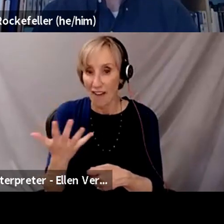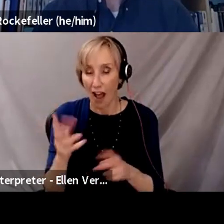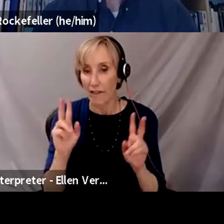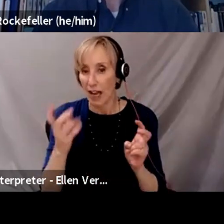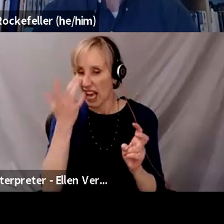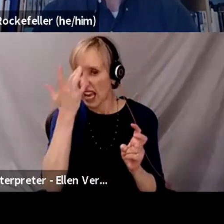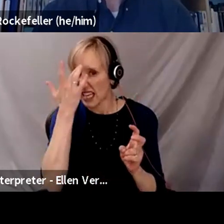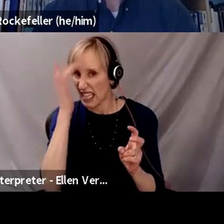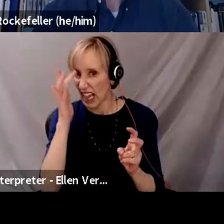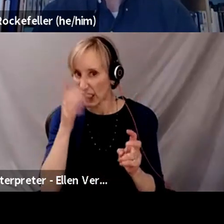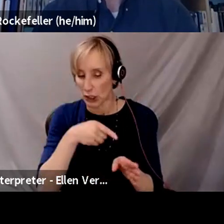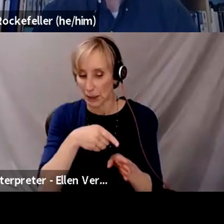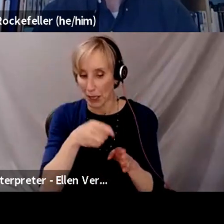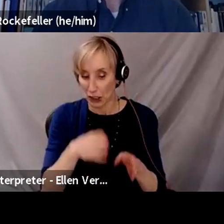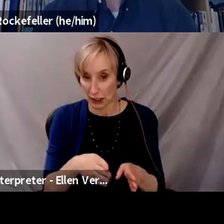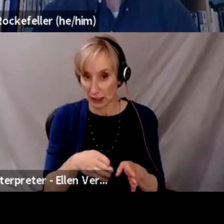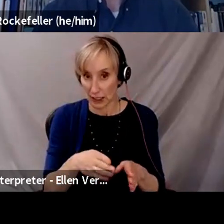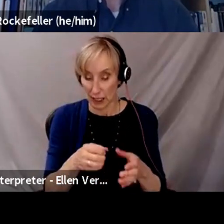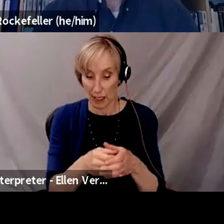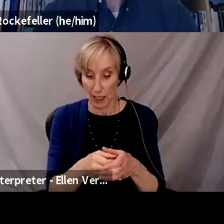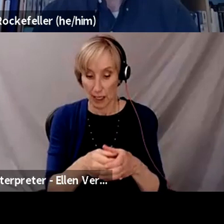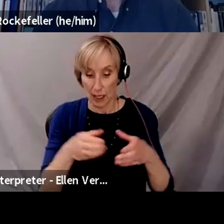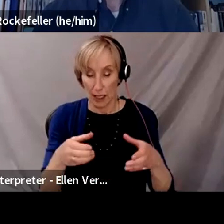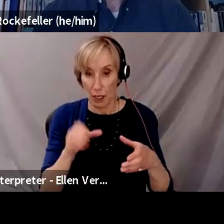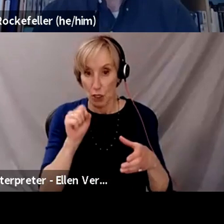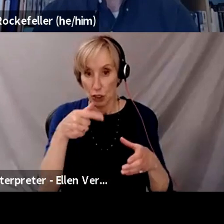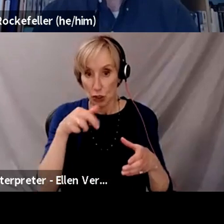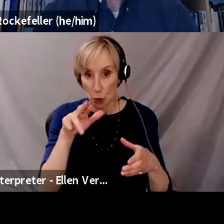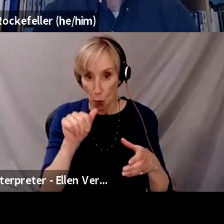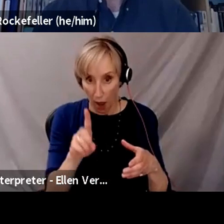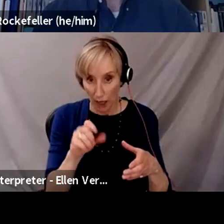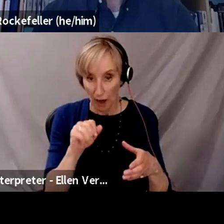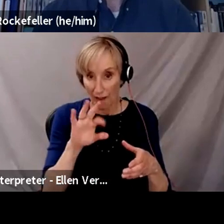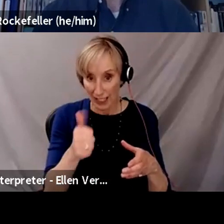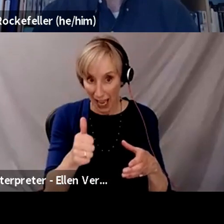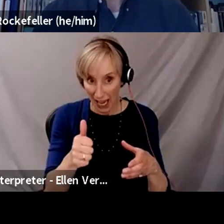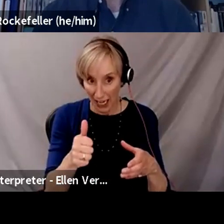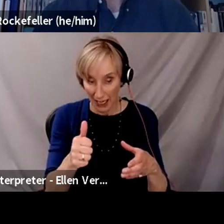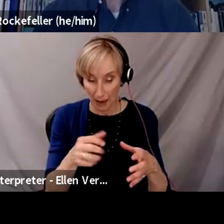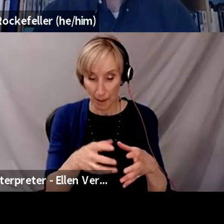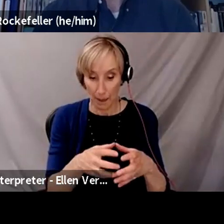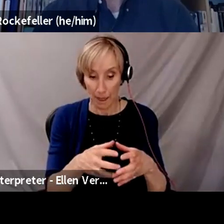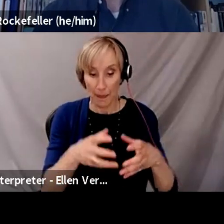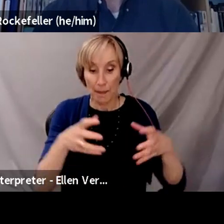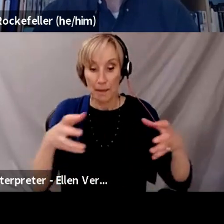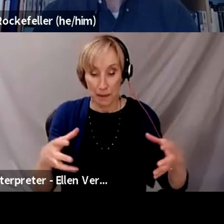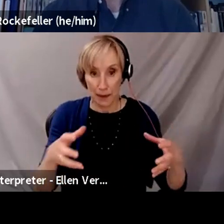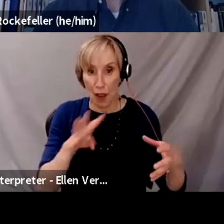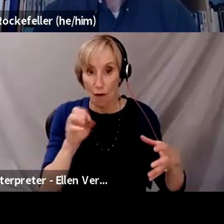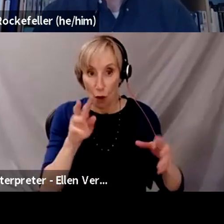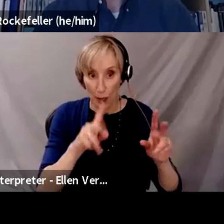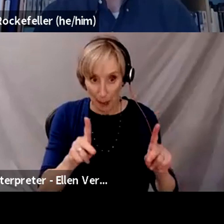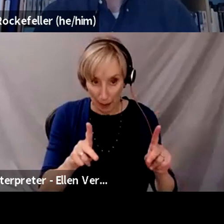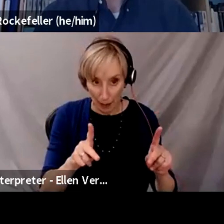is part of a squad with 10 people, all intelligence specialists. Part of a platoon, that's about 40, and in